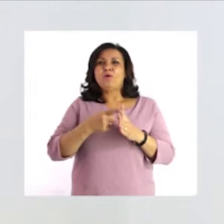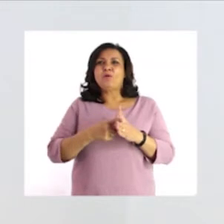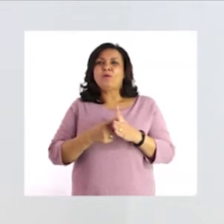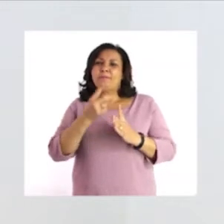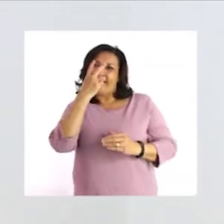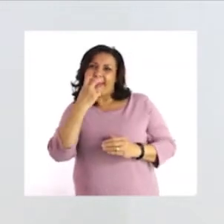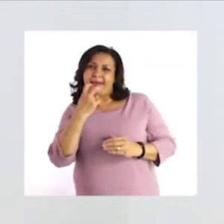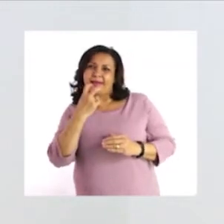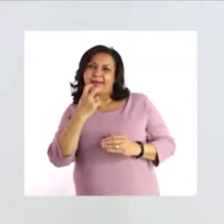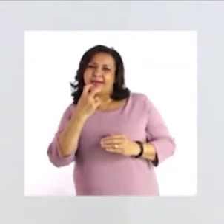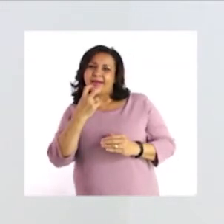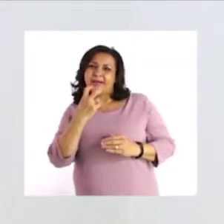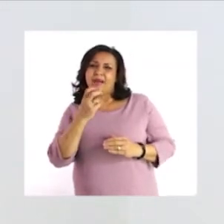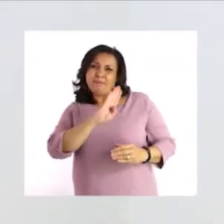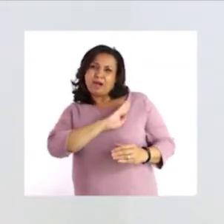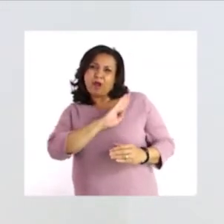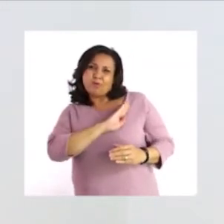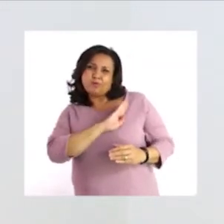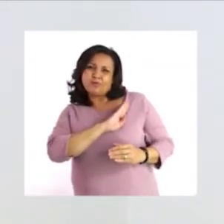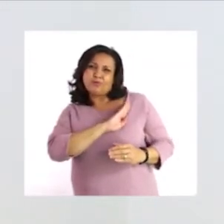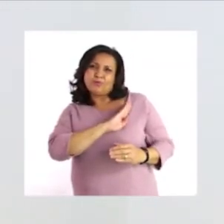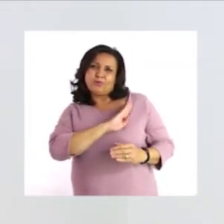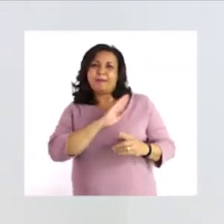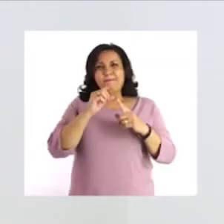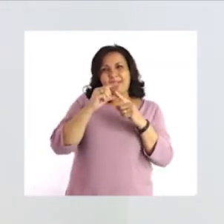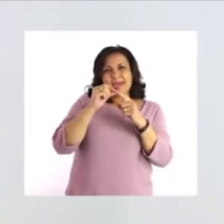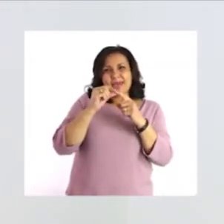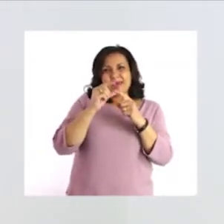black, brown, pink,